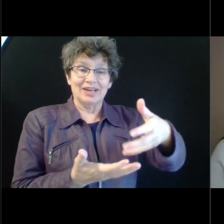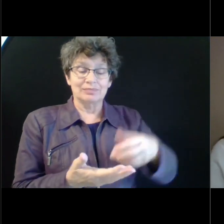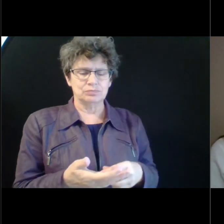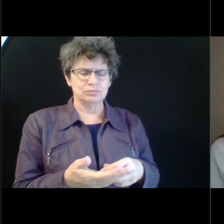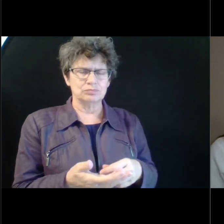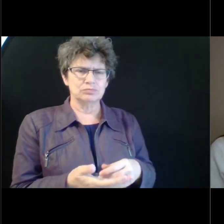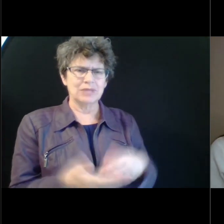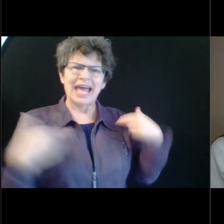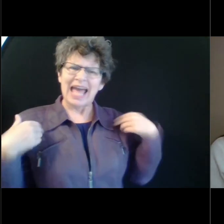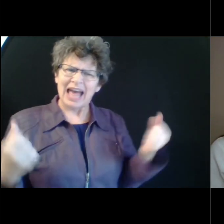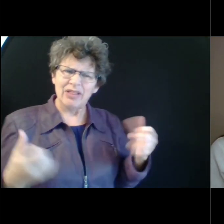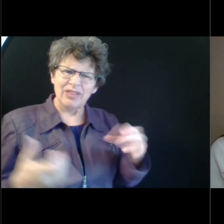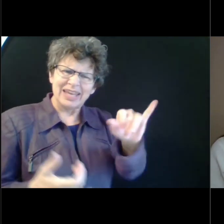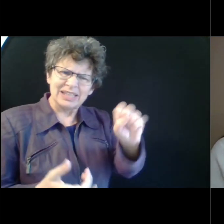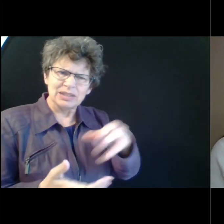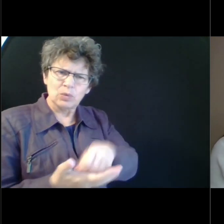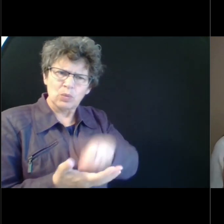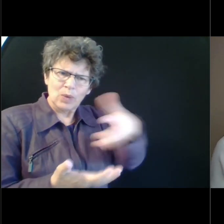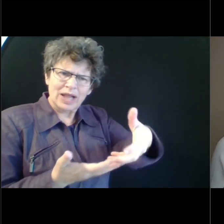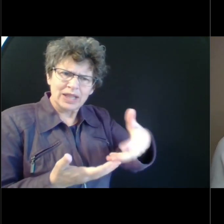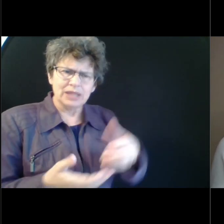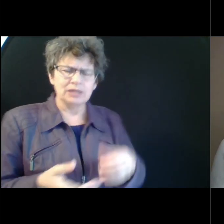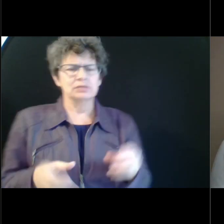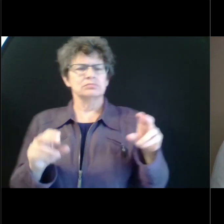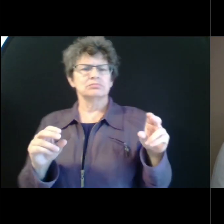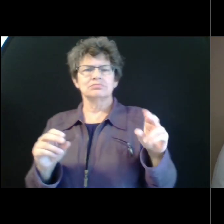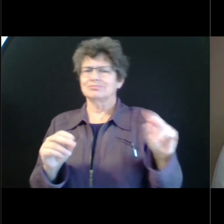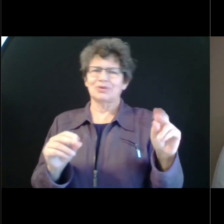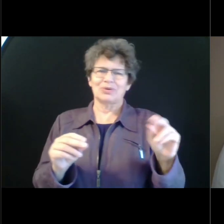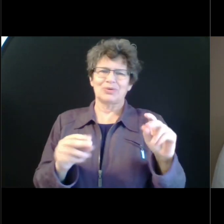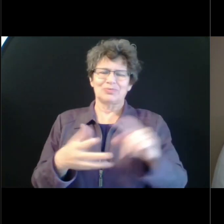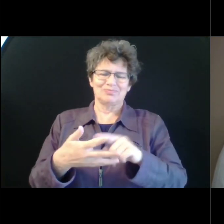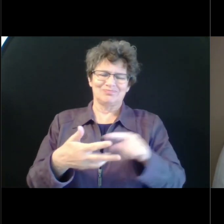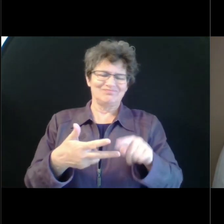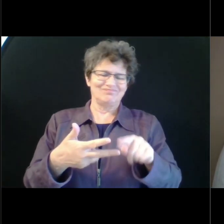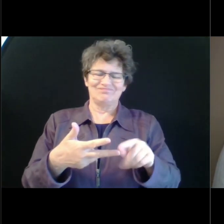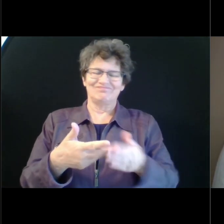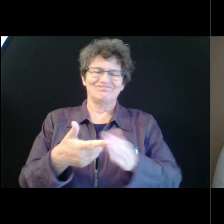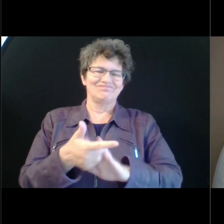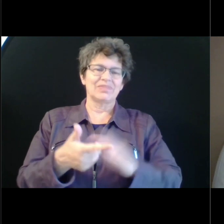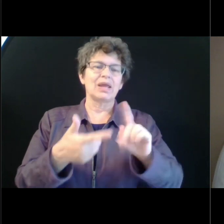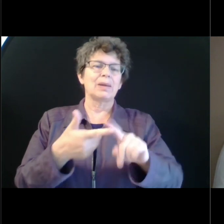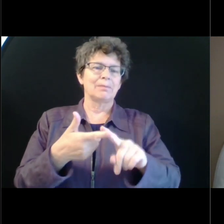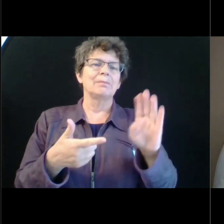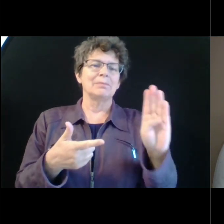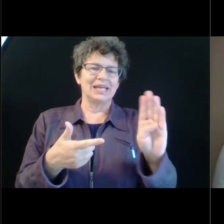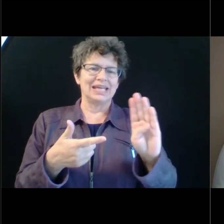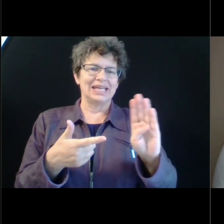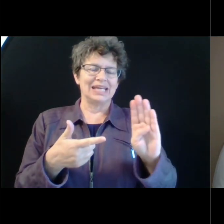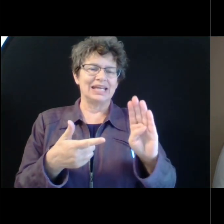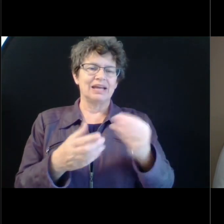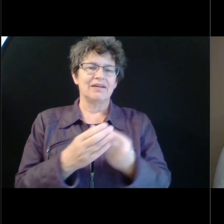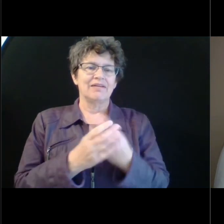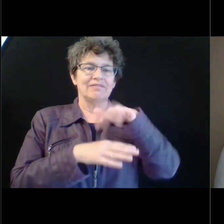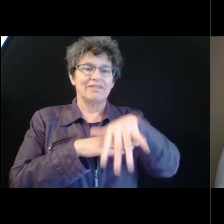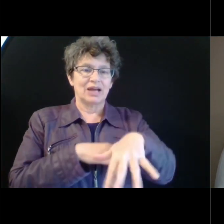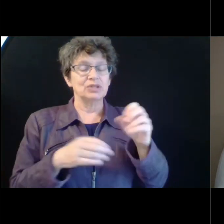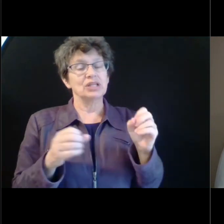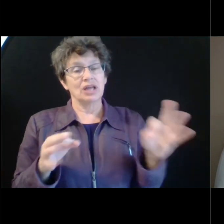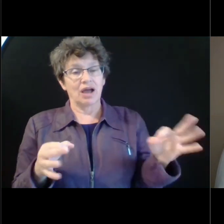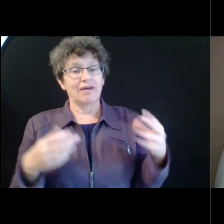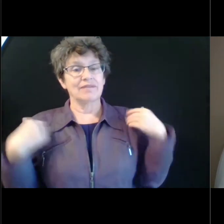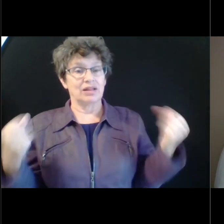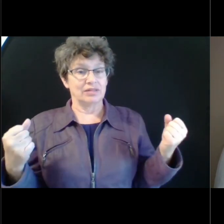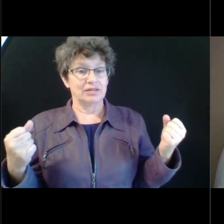one. So if you go to their website, the Fountain of Health, they have 5 key actions that we can take